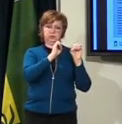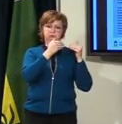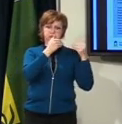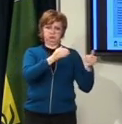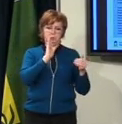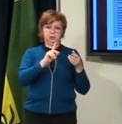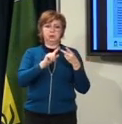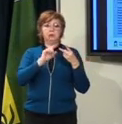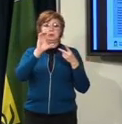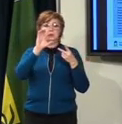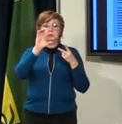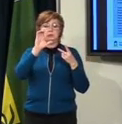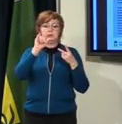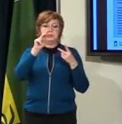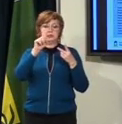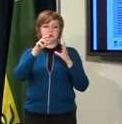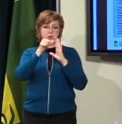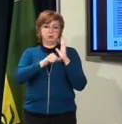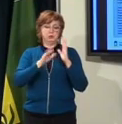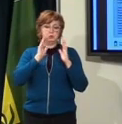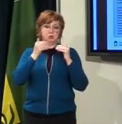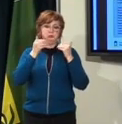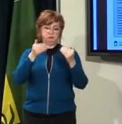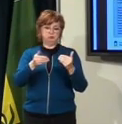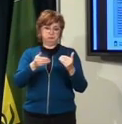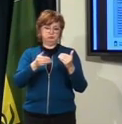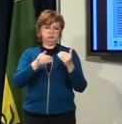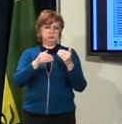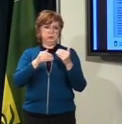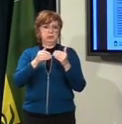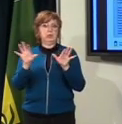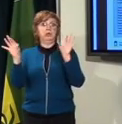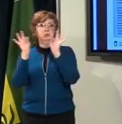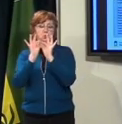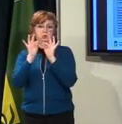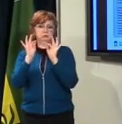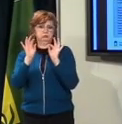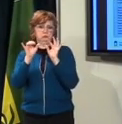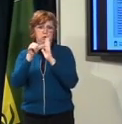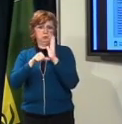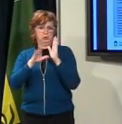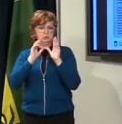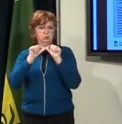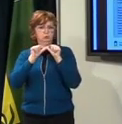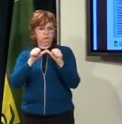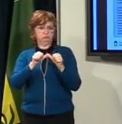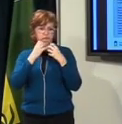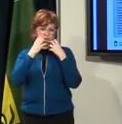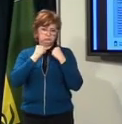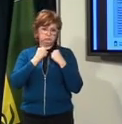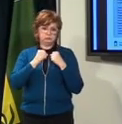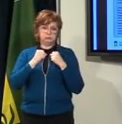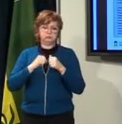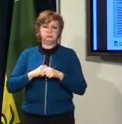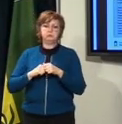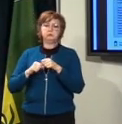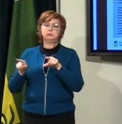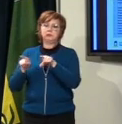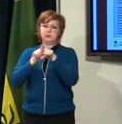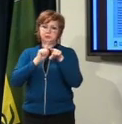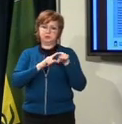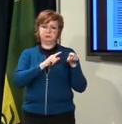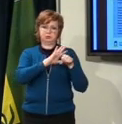will continue. And then, of course, we will continue to operate all the various COVID services that have been established over the last many months.